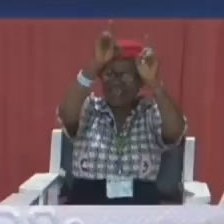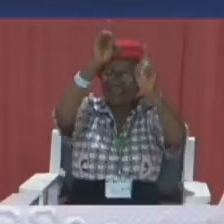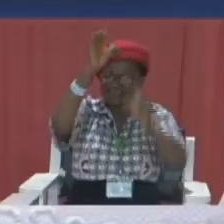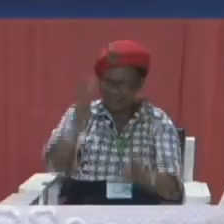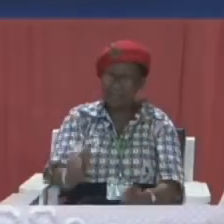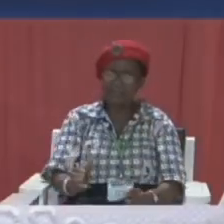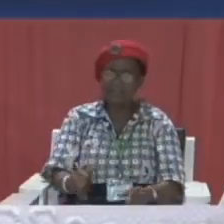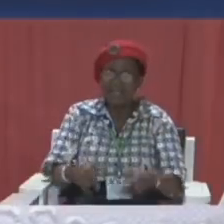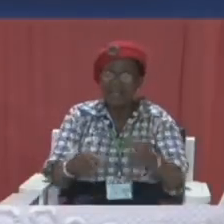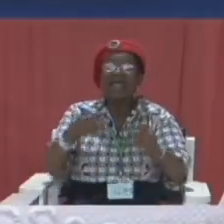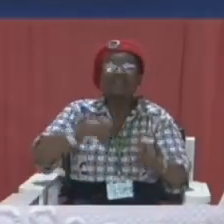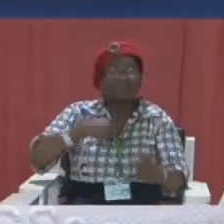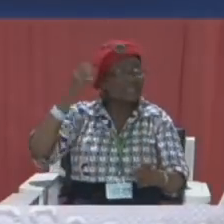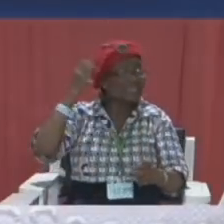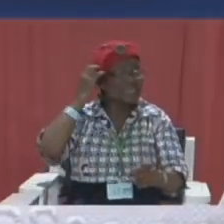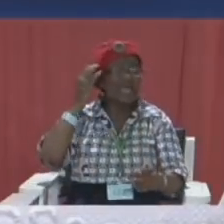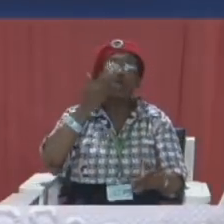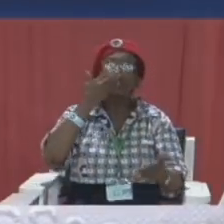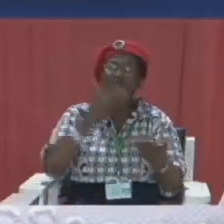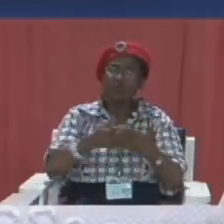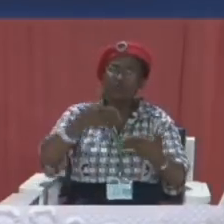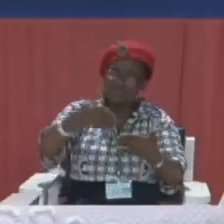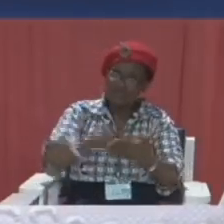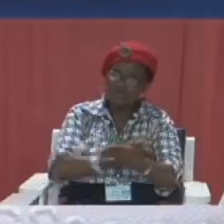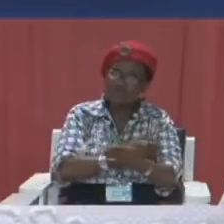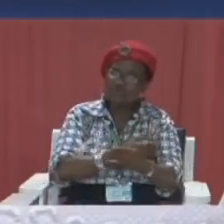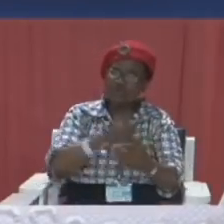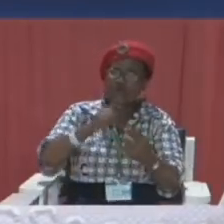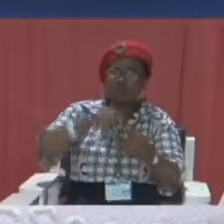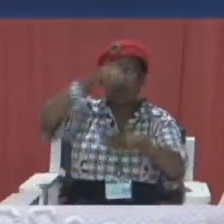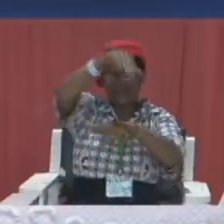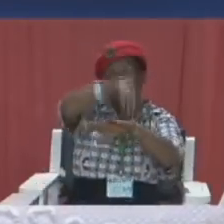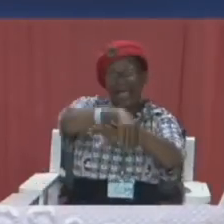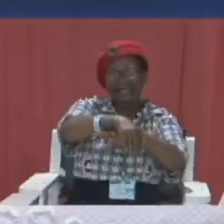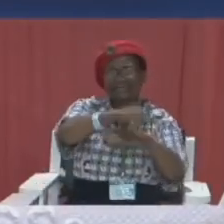Let me hear good news tonight, Lord.